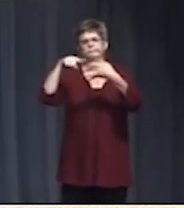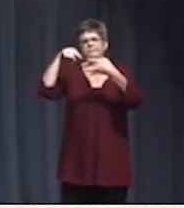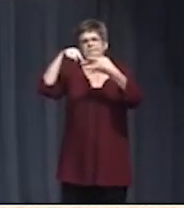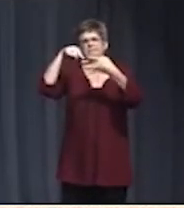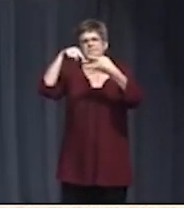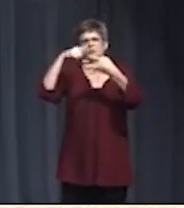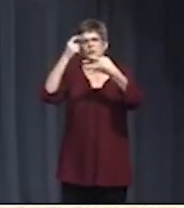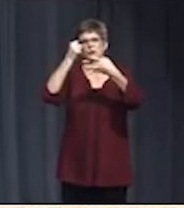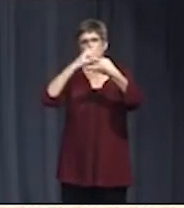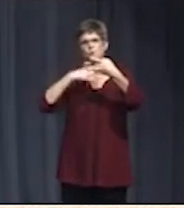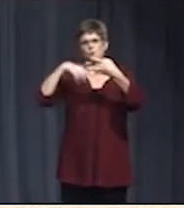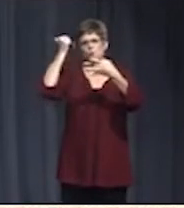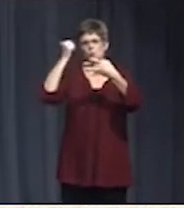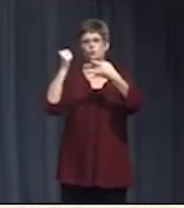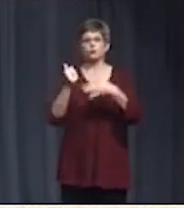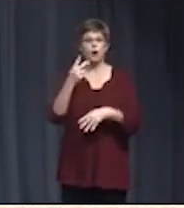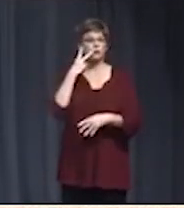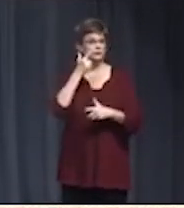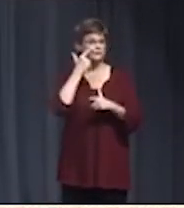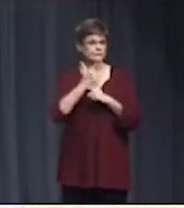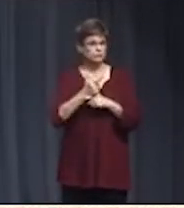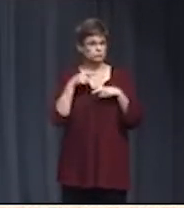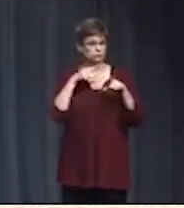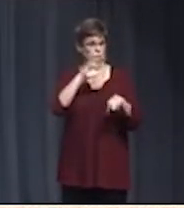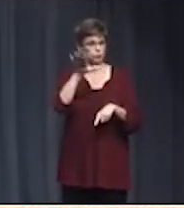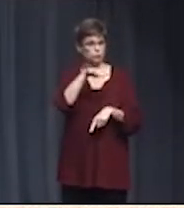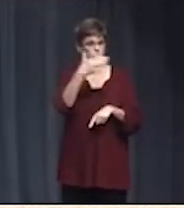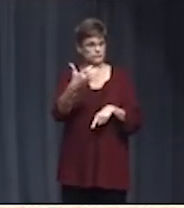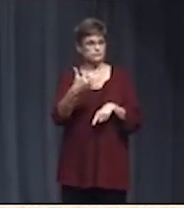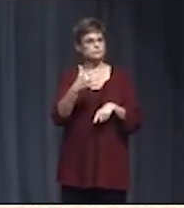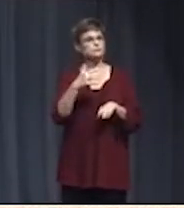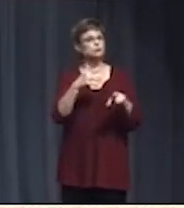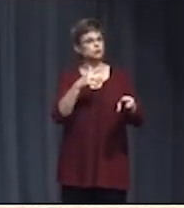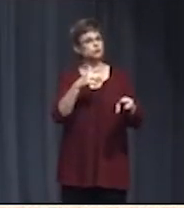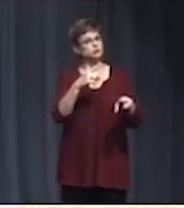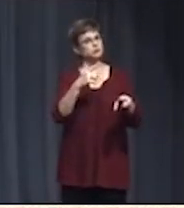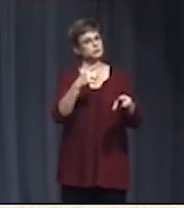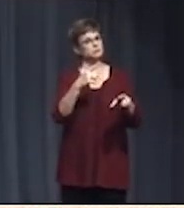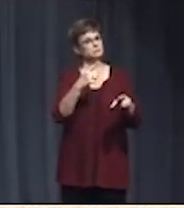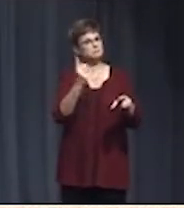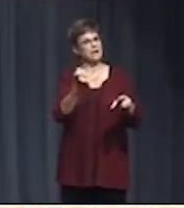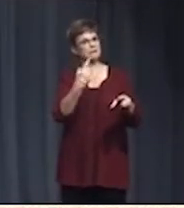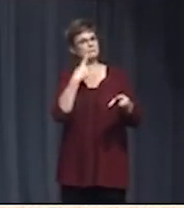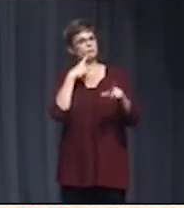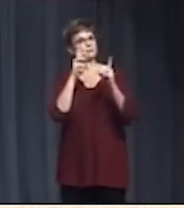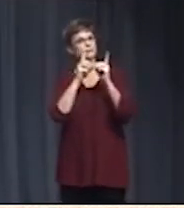I was. I saw her over Christmas that year, and she basically asked me out.